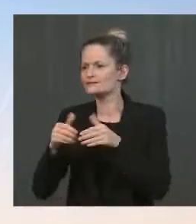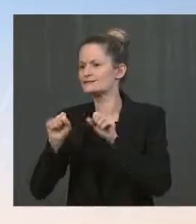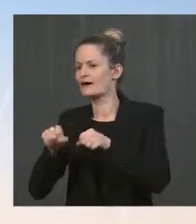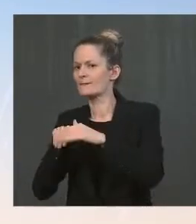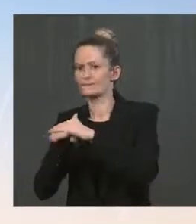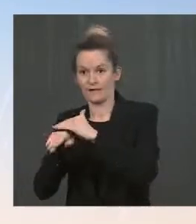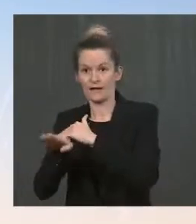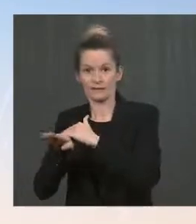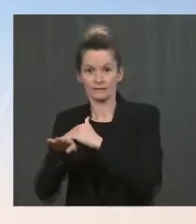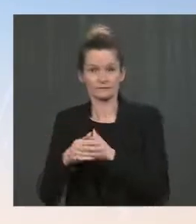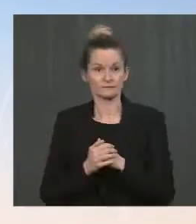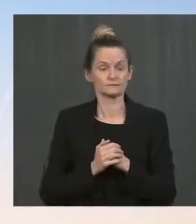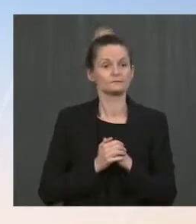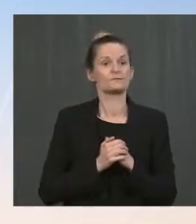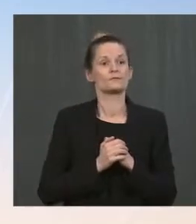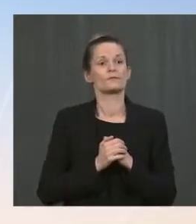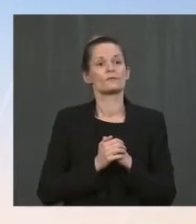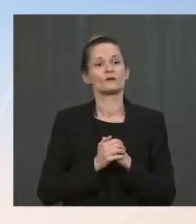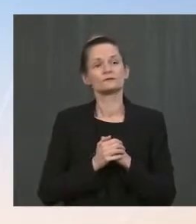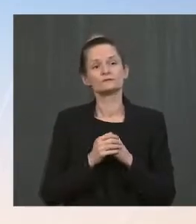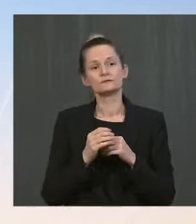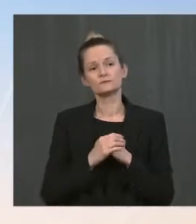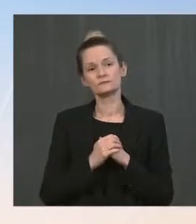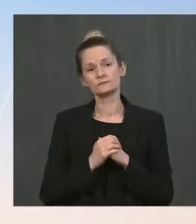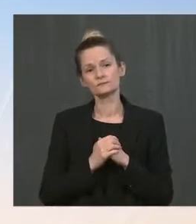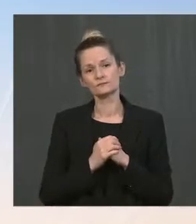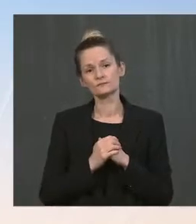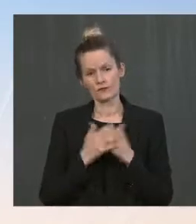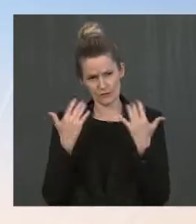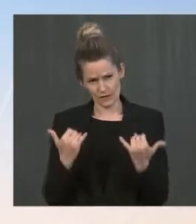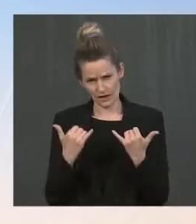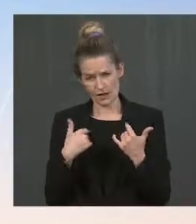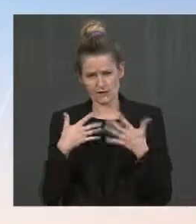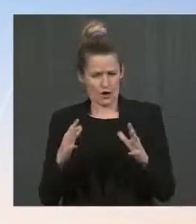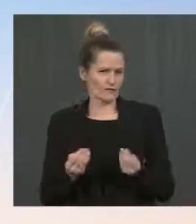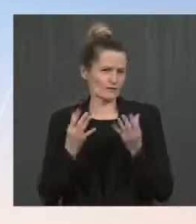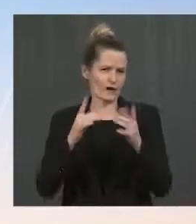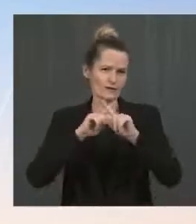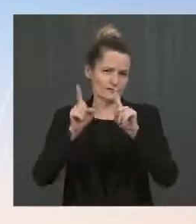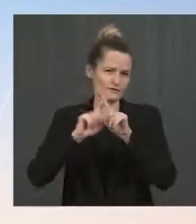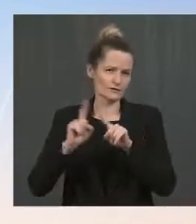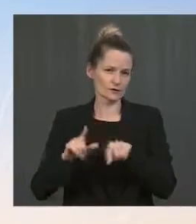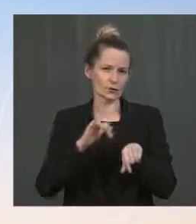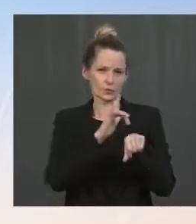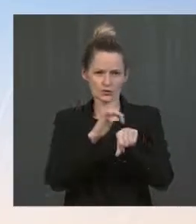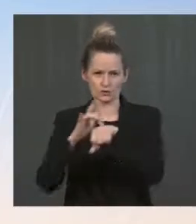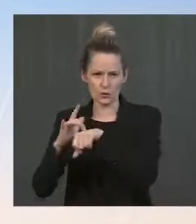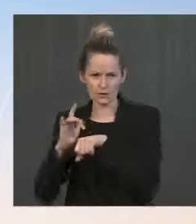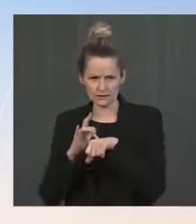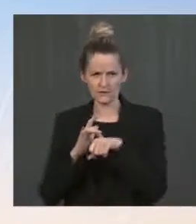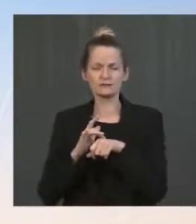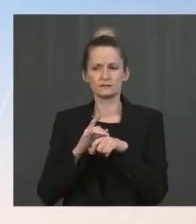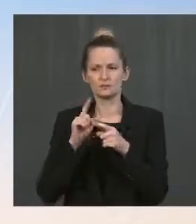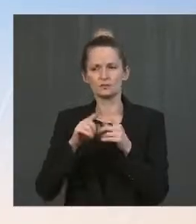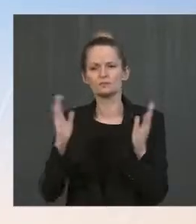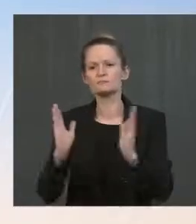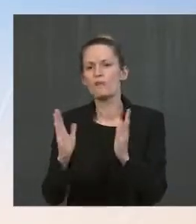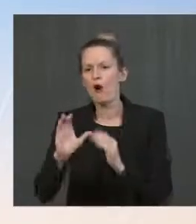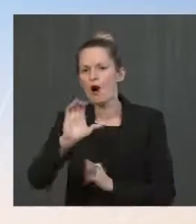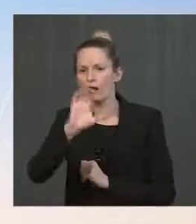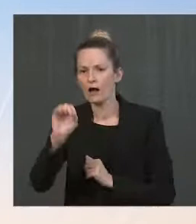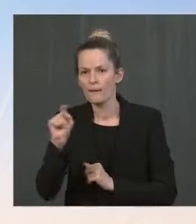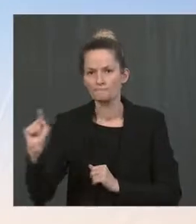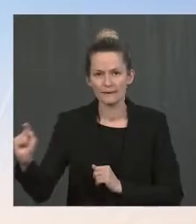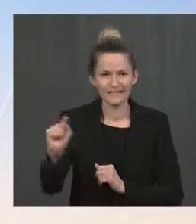landscape today. We provided additional resources to keep those small processing companies in business recently by announcing